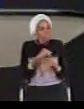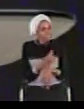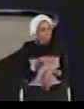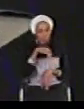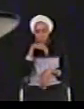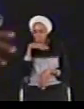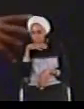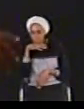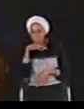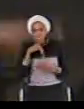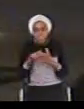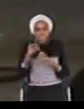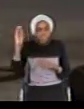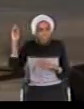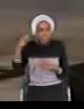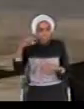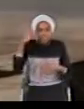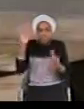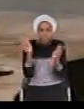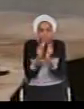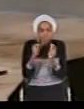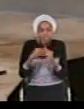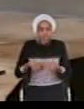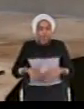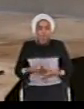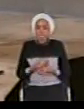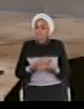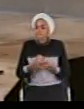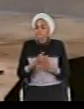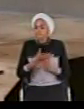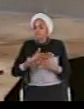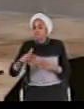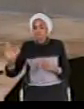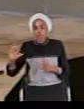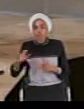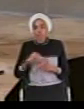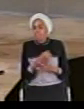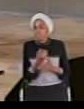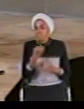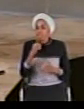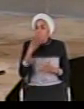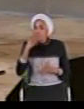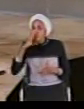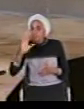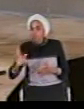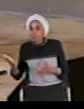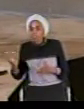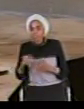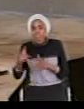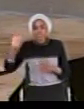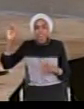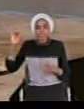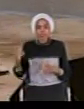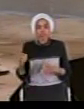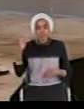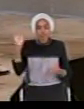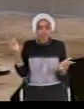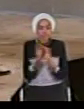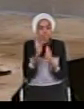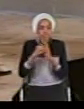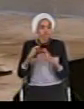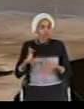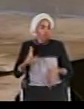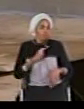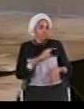grace meets in our life, it'll wash it away. Any evil sin that grace meets in our nature, it'll take